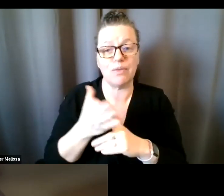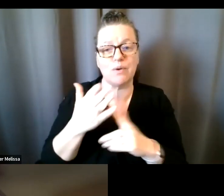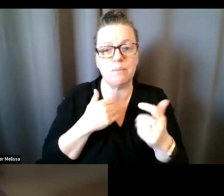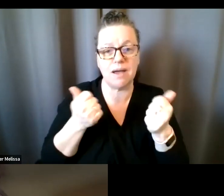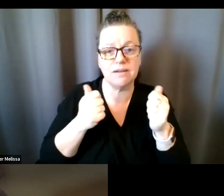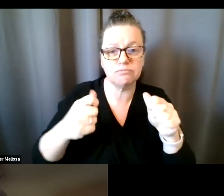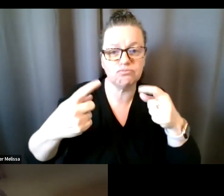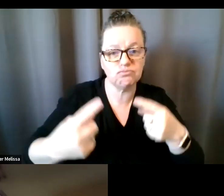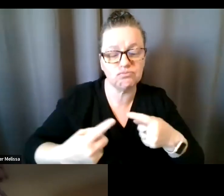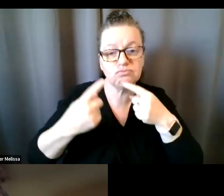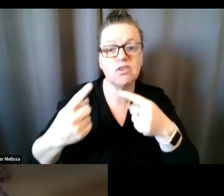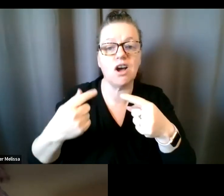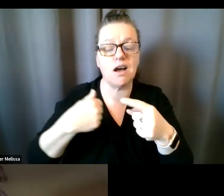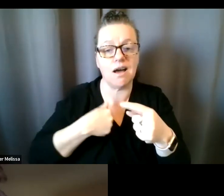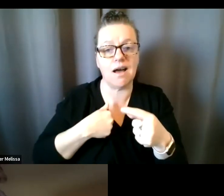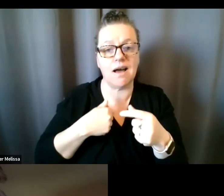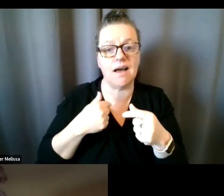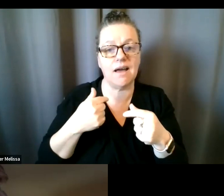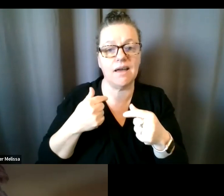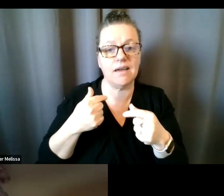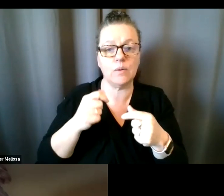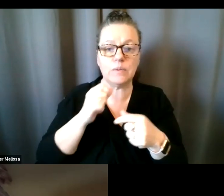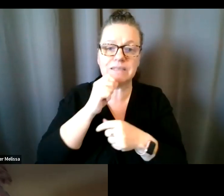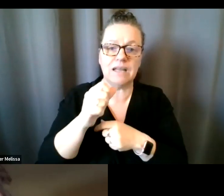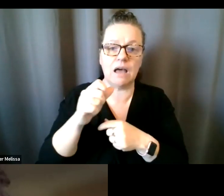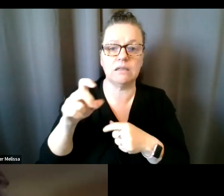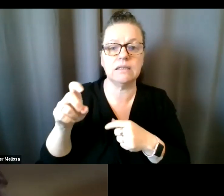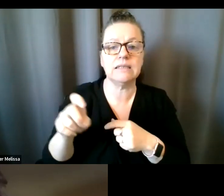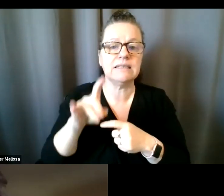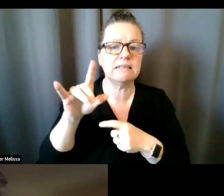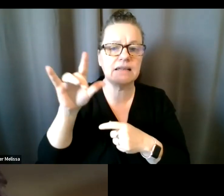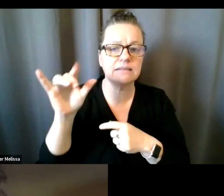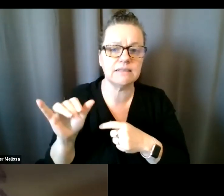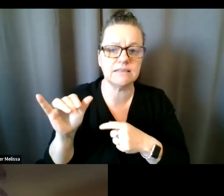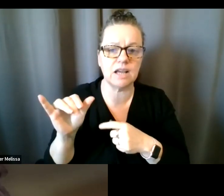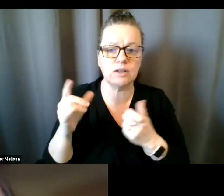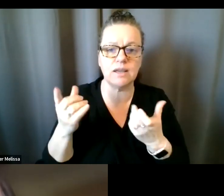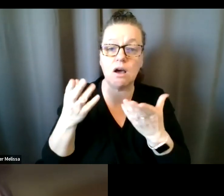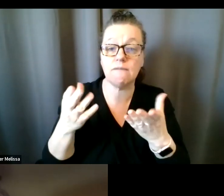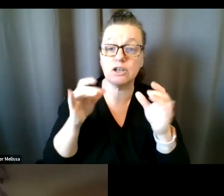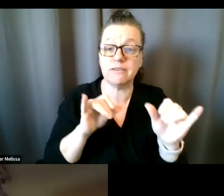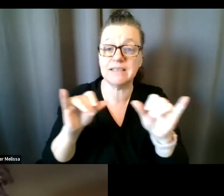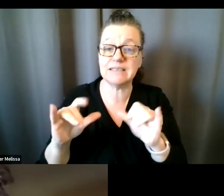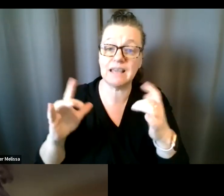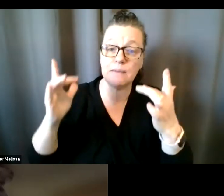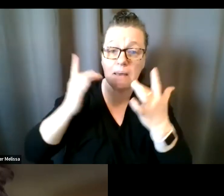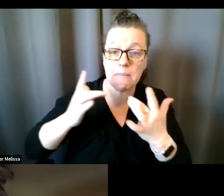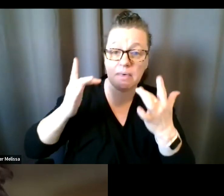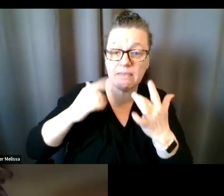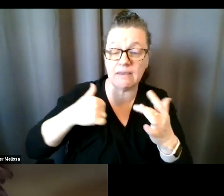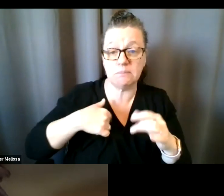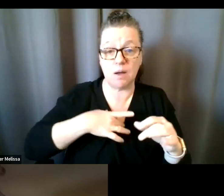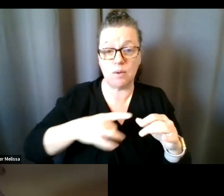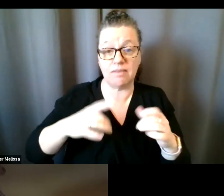and tribulations, I would say I wasn't necessarily offered the same empathy that I would like